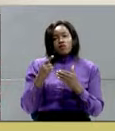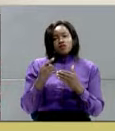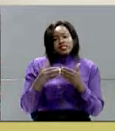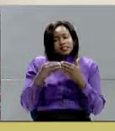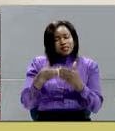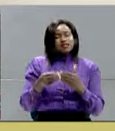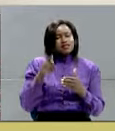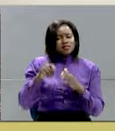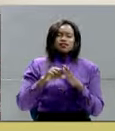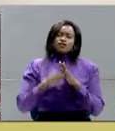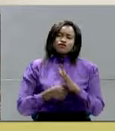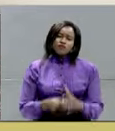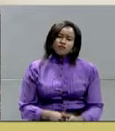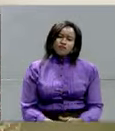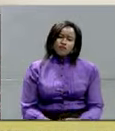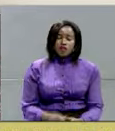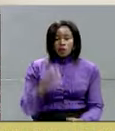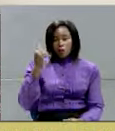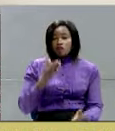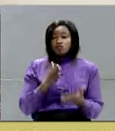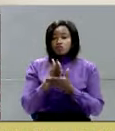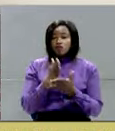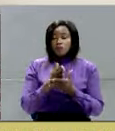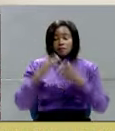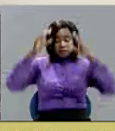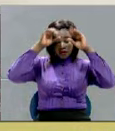the one who really